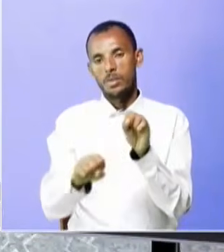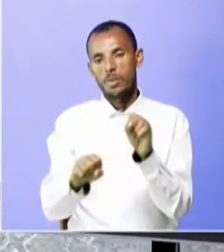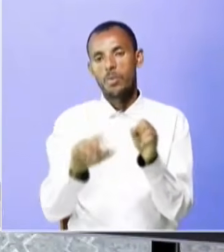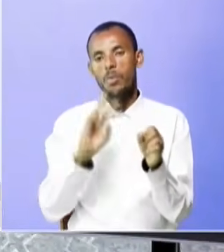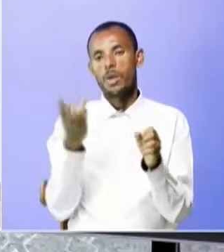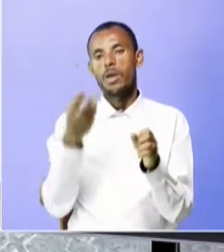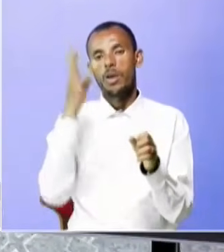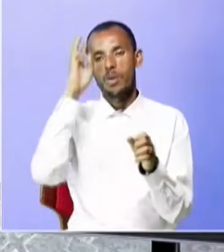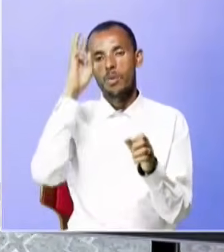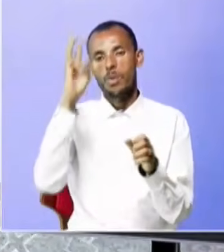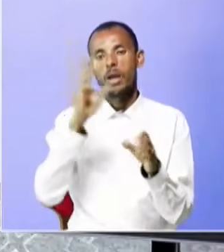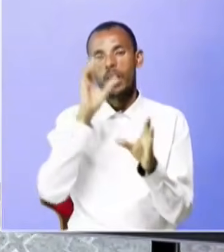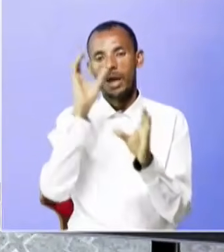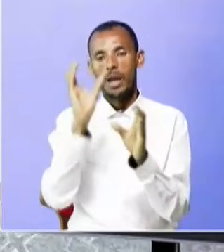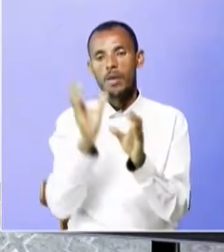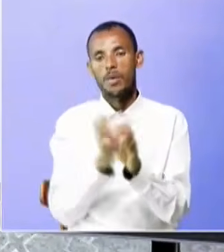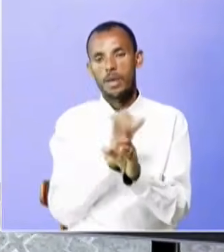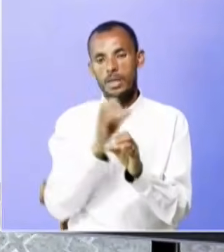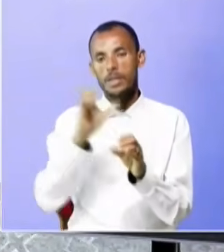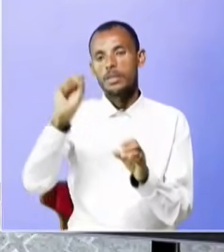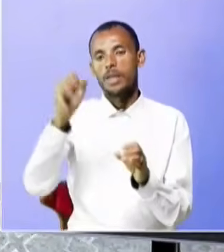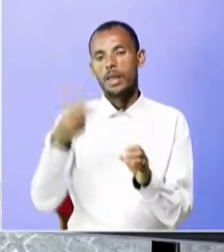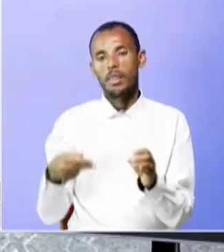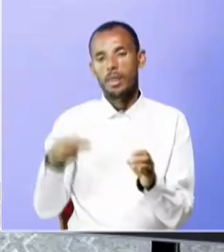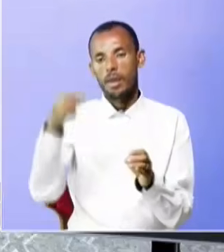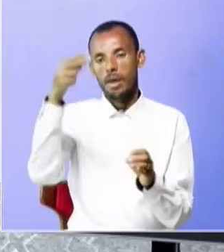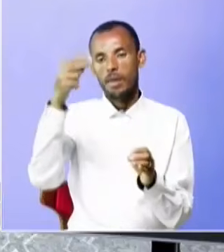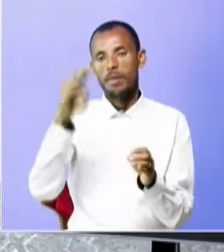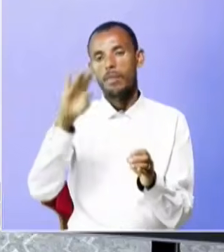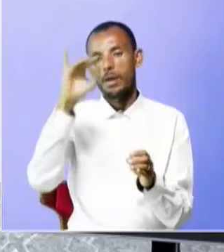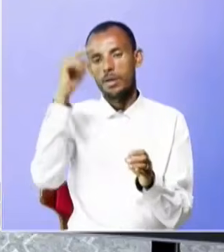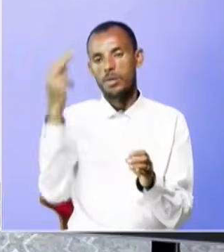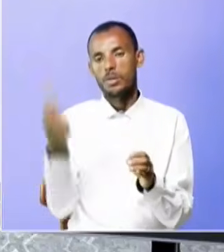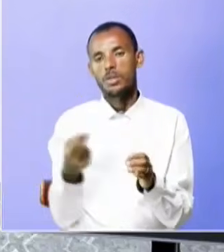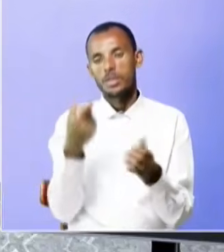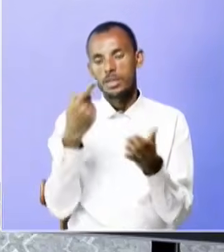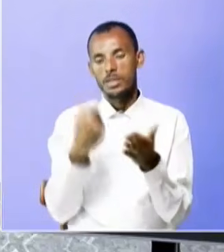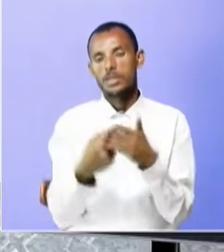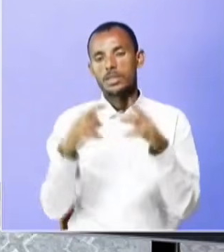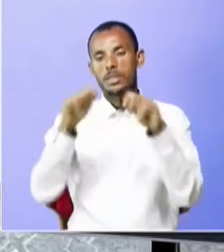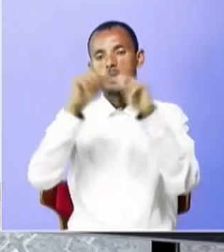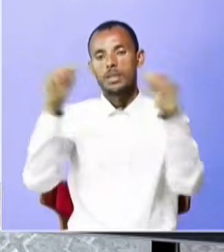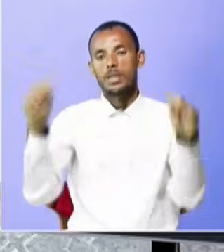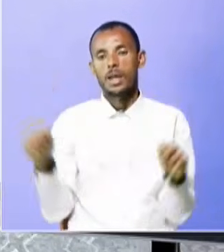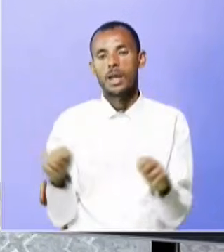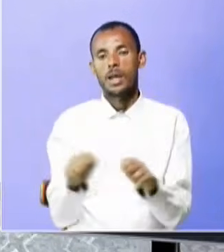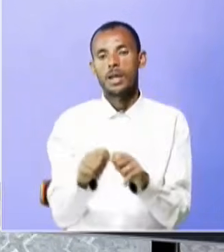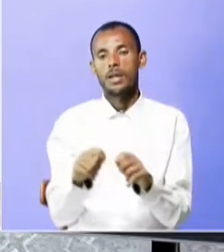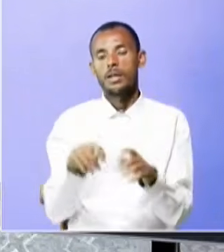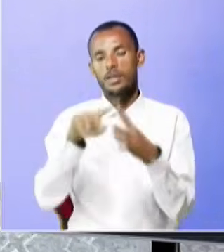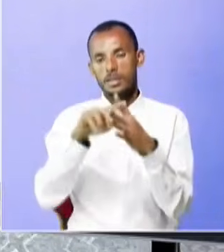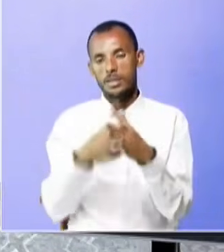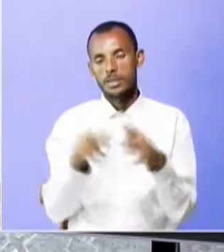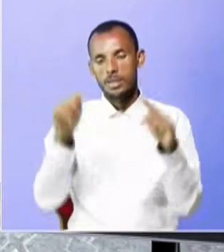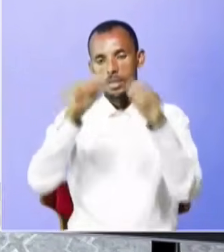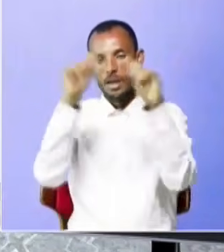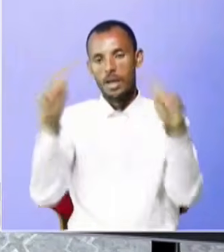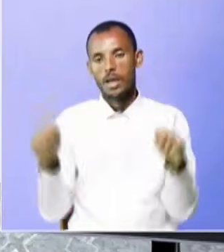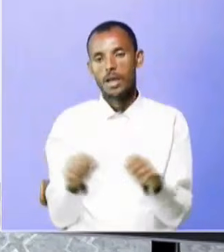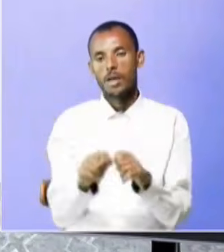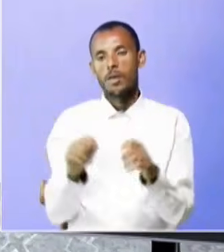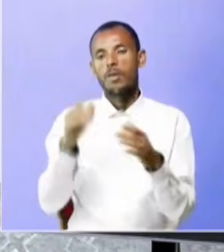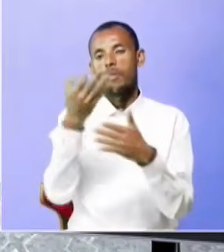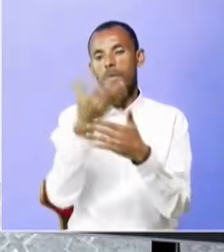we will calculate the slant height by using this triangle. okay? Since the triangle forms